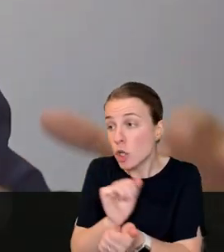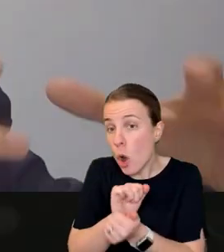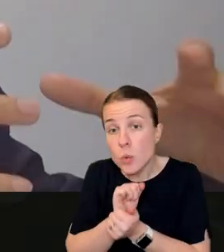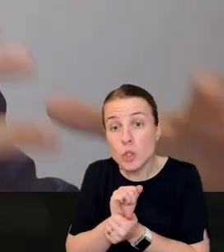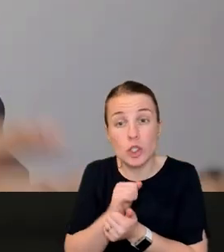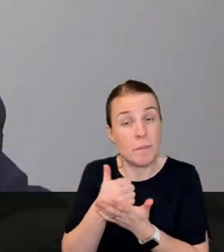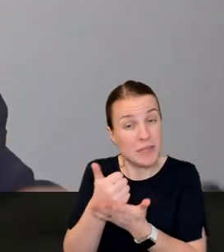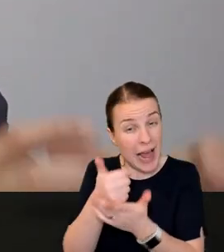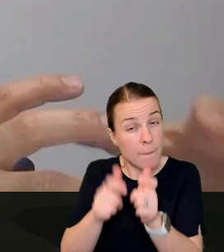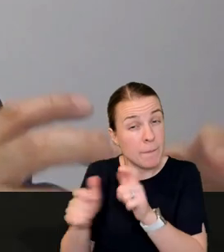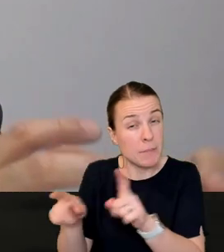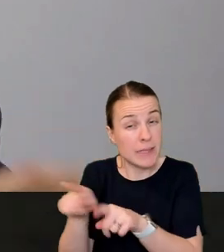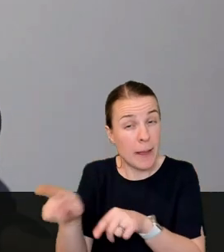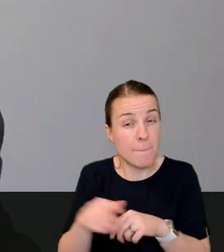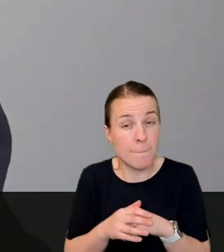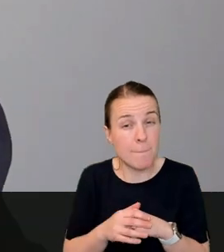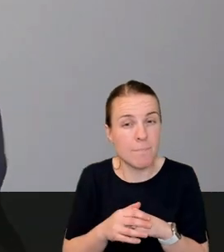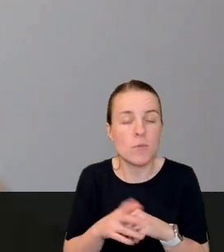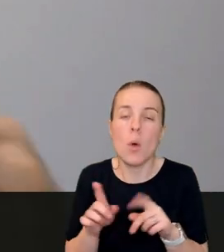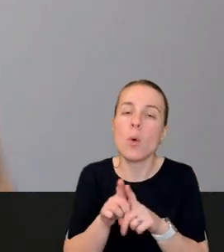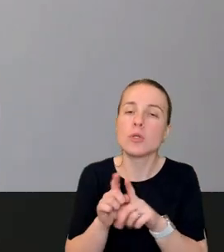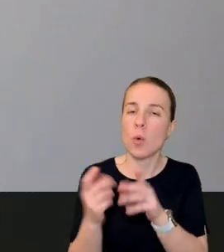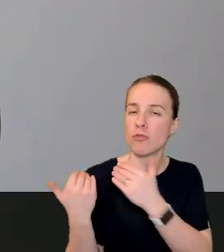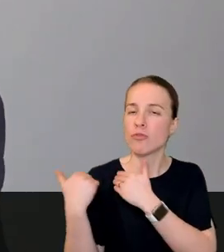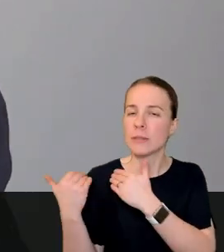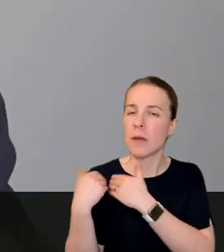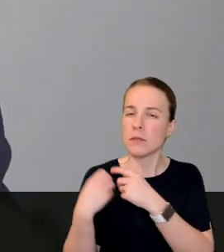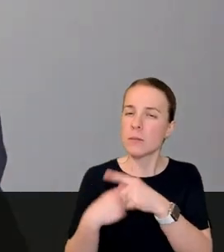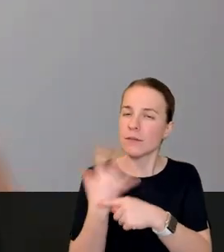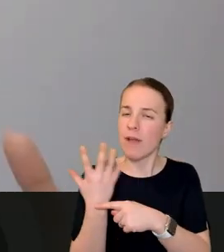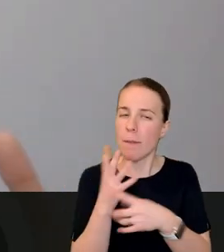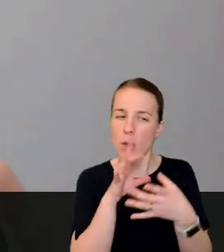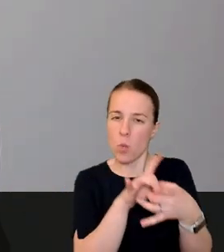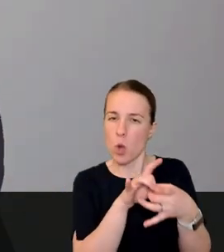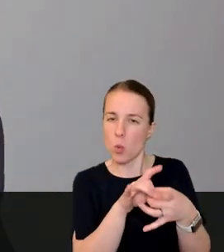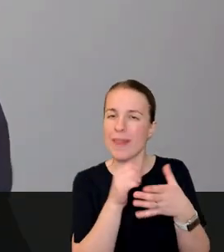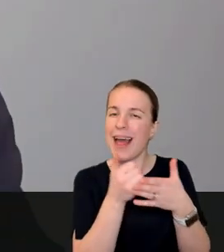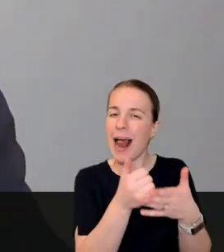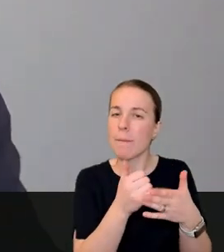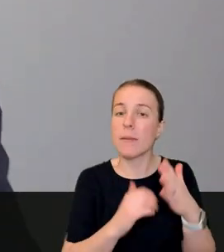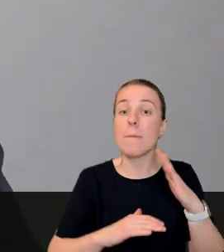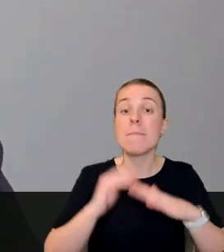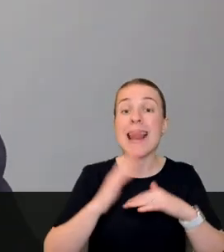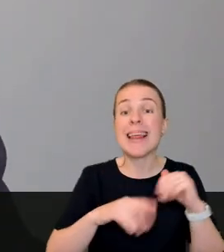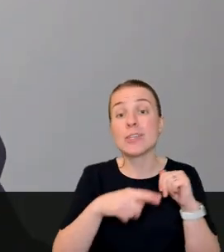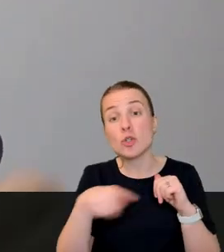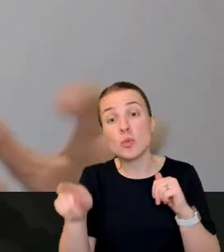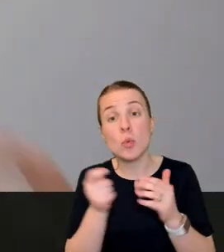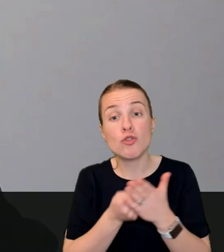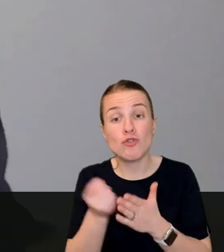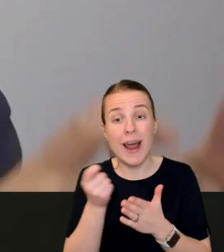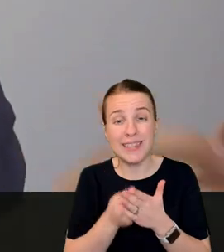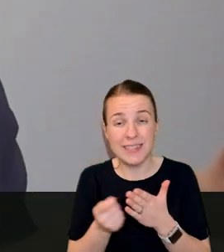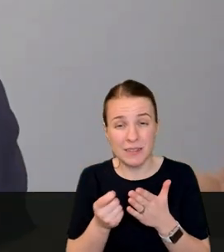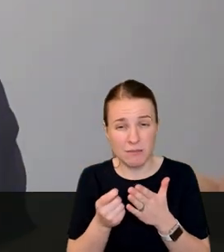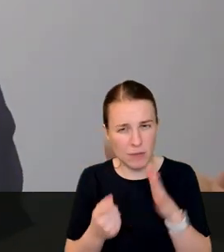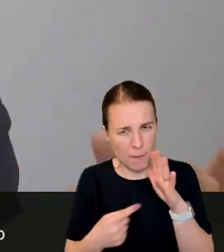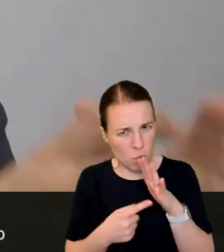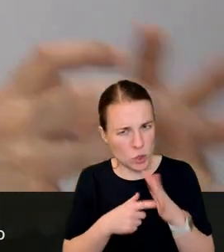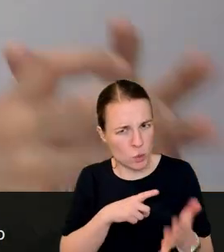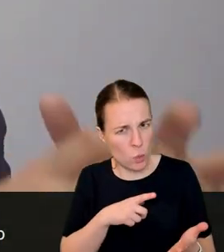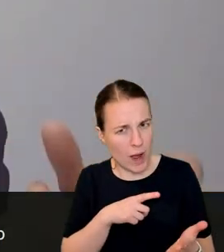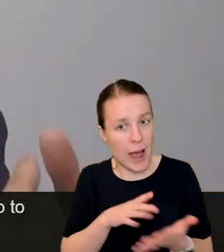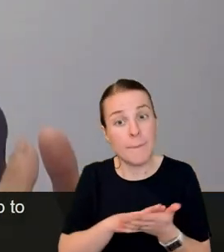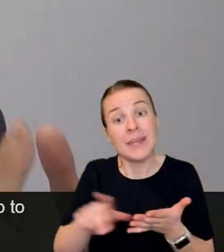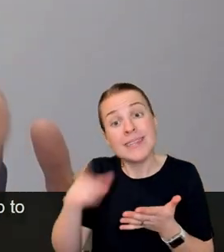with responsible developers to have build to rent. Why is that important? Because it means people like you can have an affordable rent